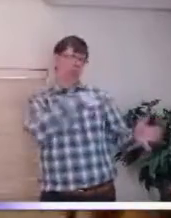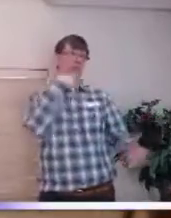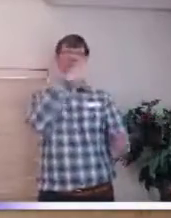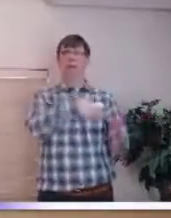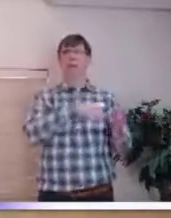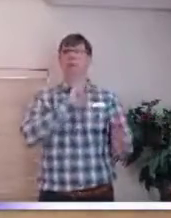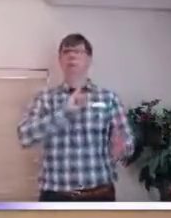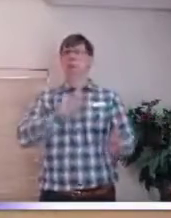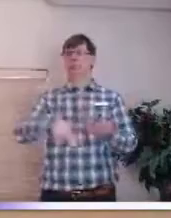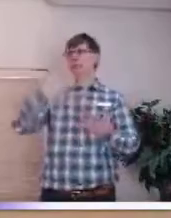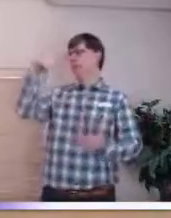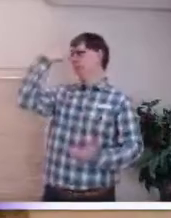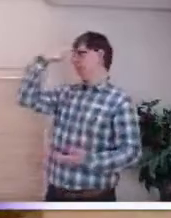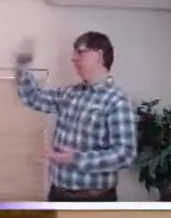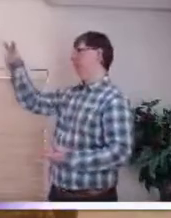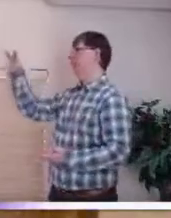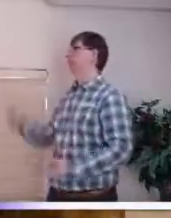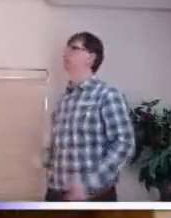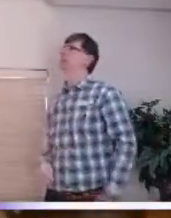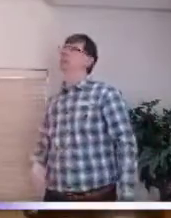And so I get to see the